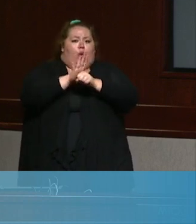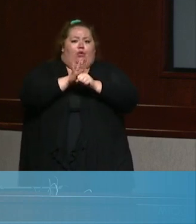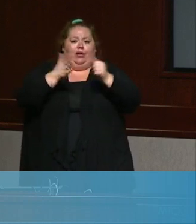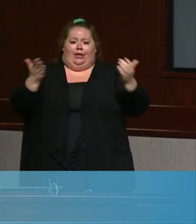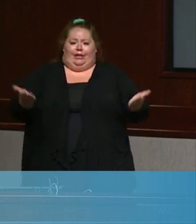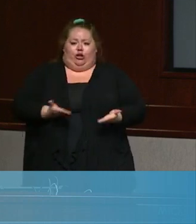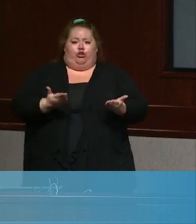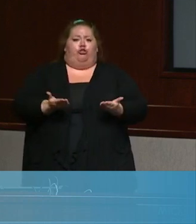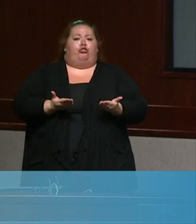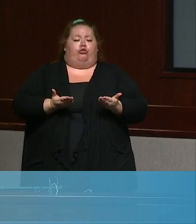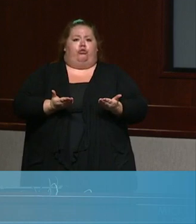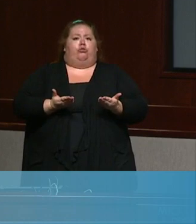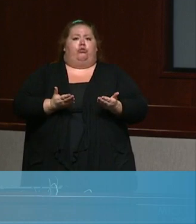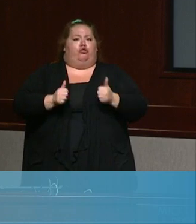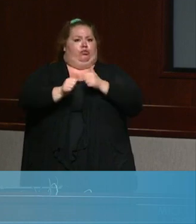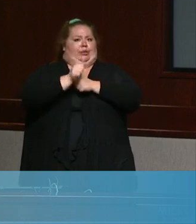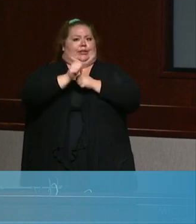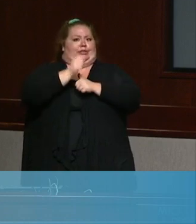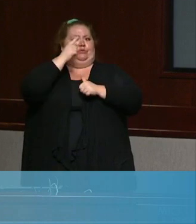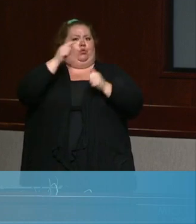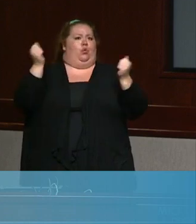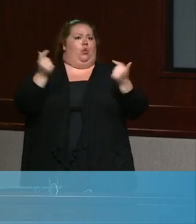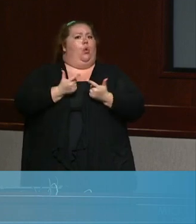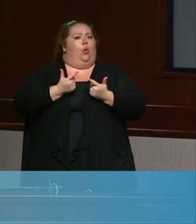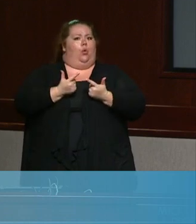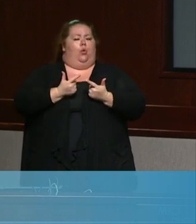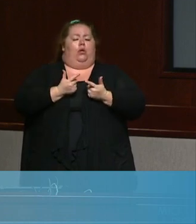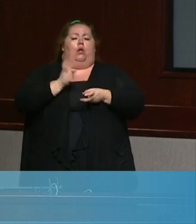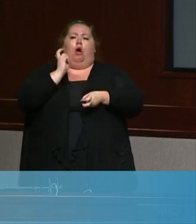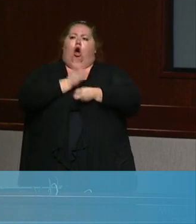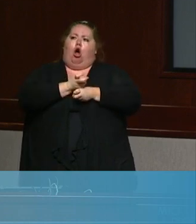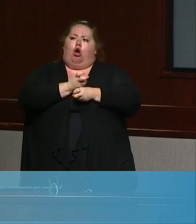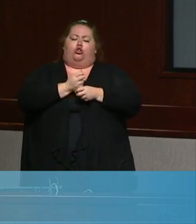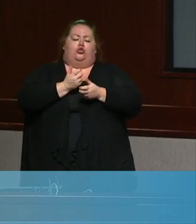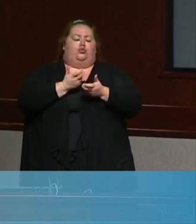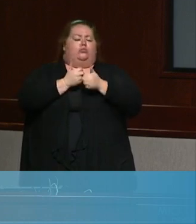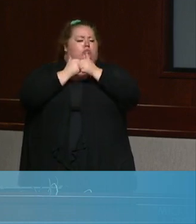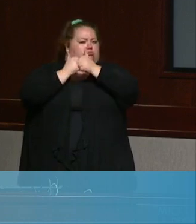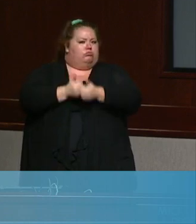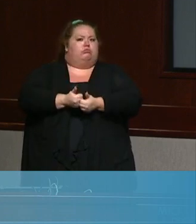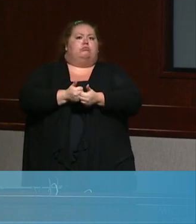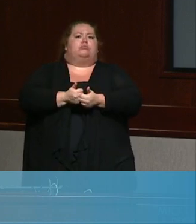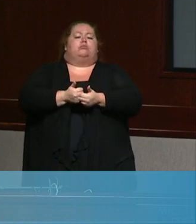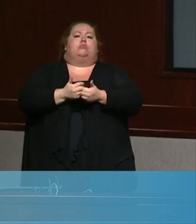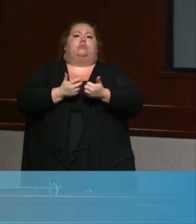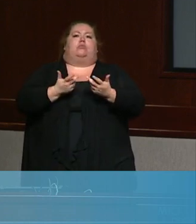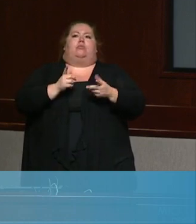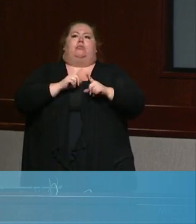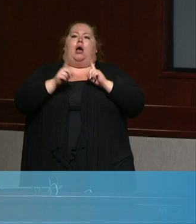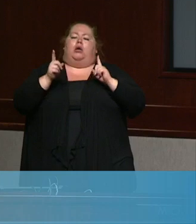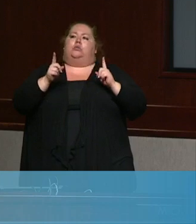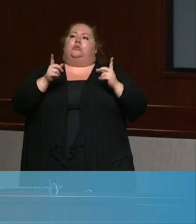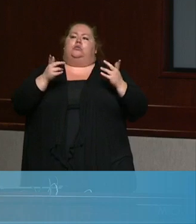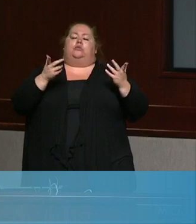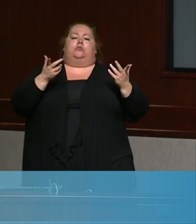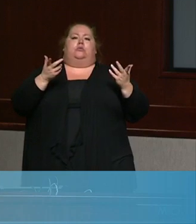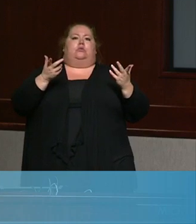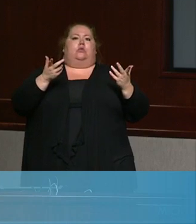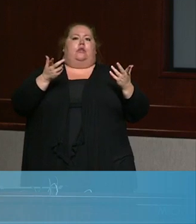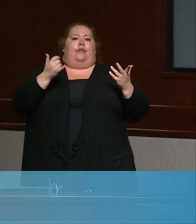It presents a risk to us. I know it's hard to keep up the work and the effort, but unless we do